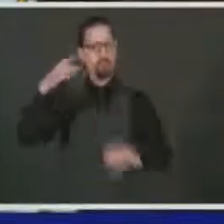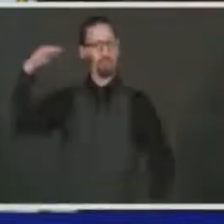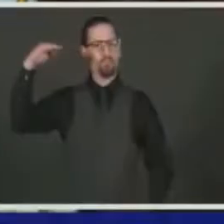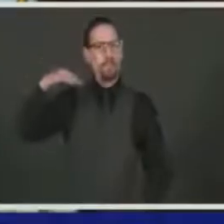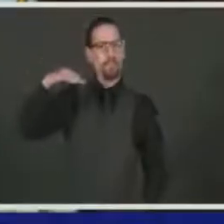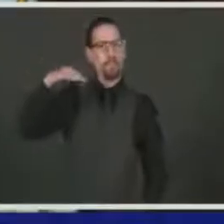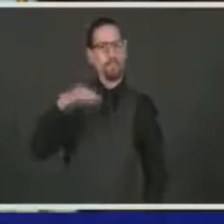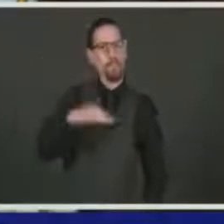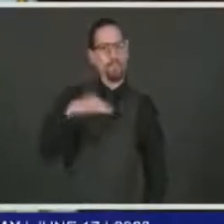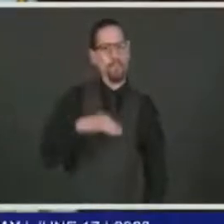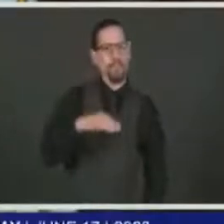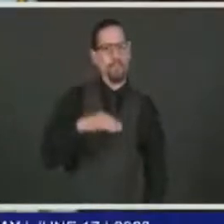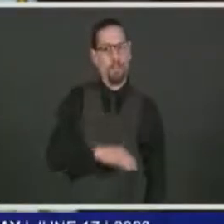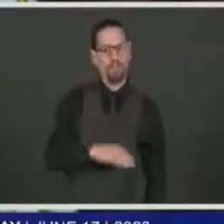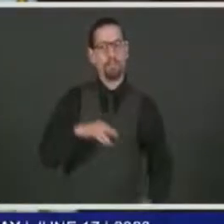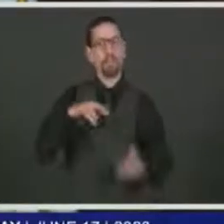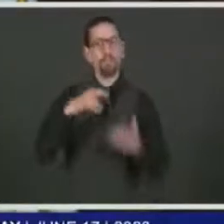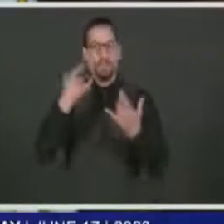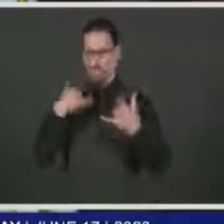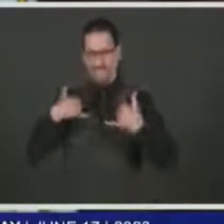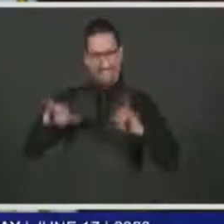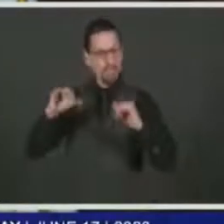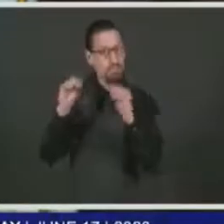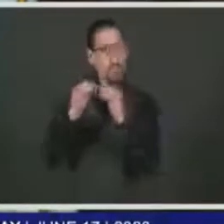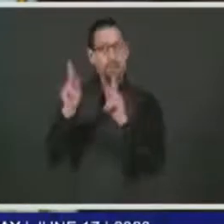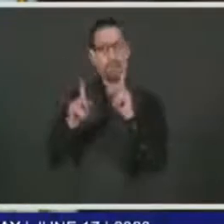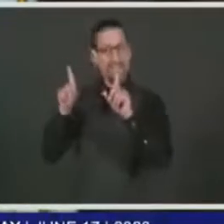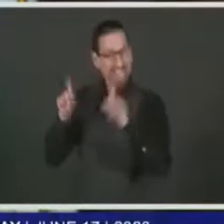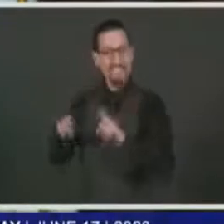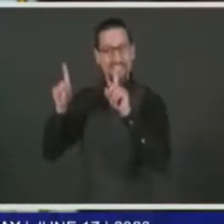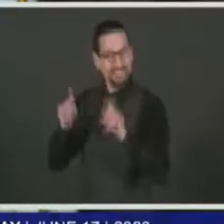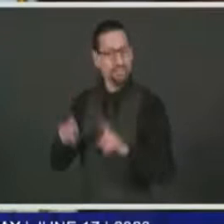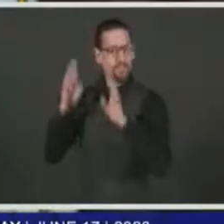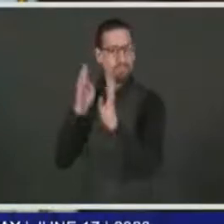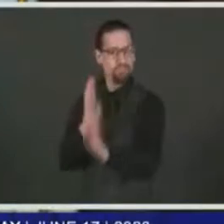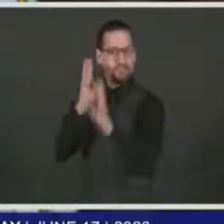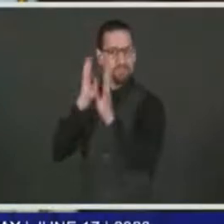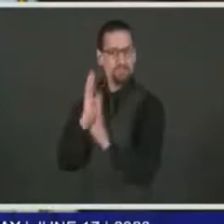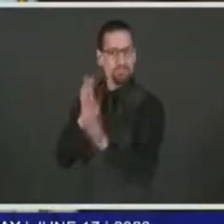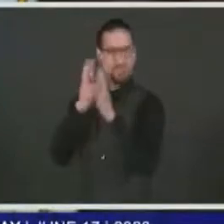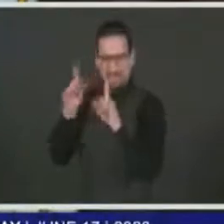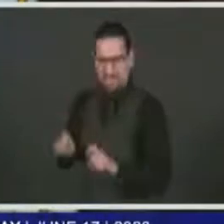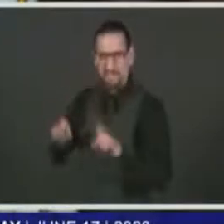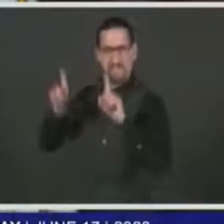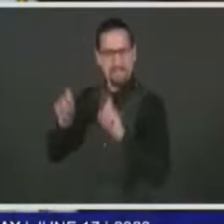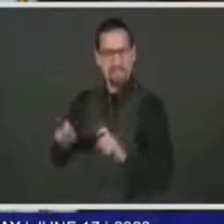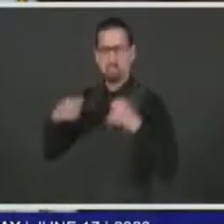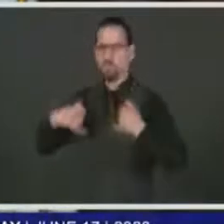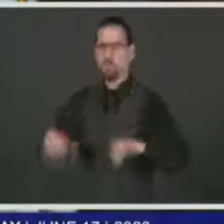ever. The national average of